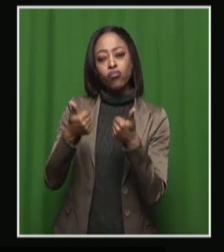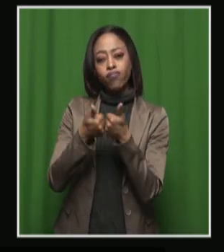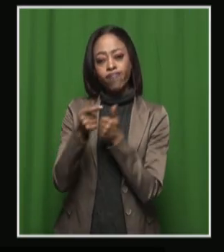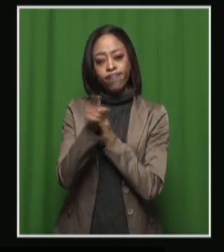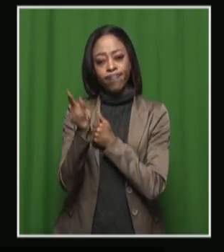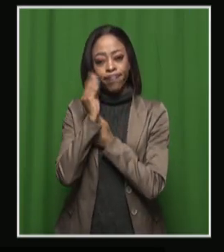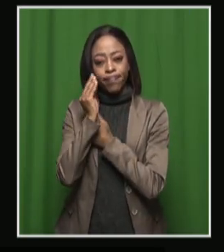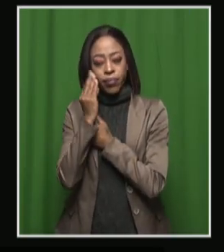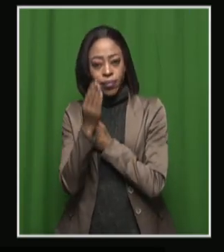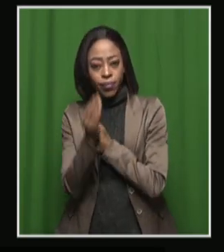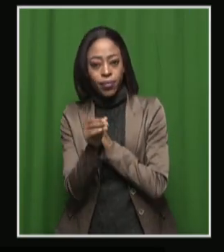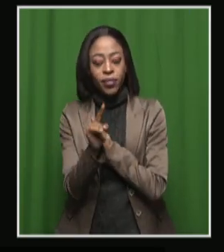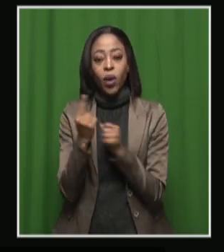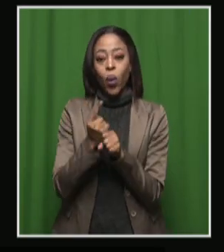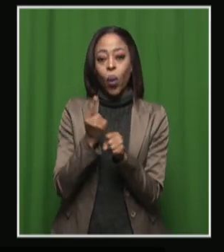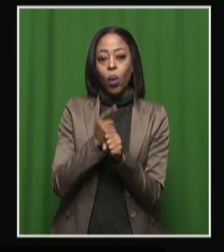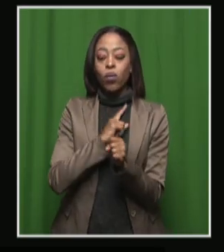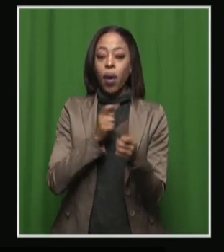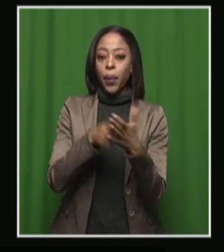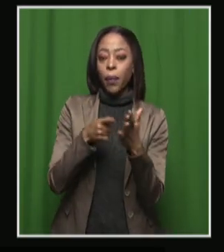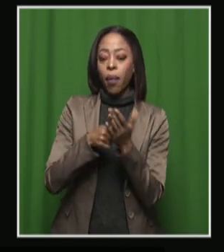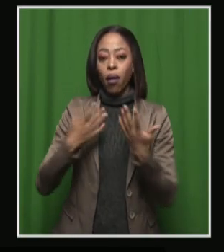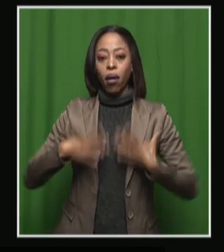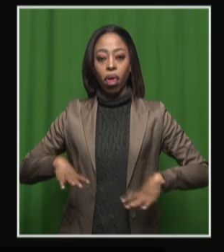through on a daily basis when shopping for clothes.